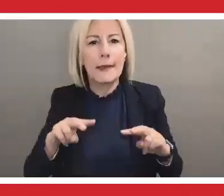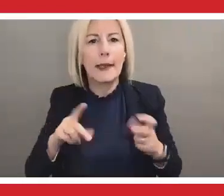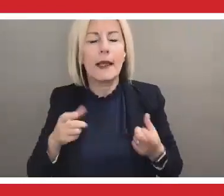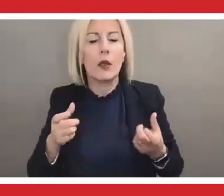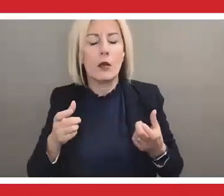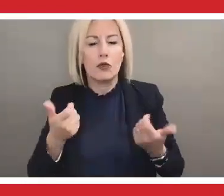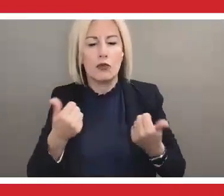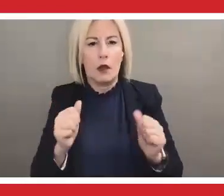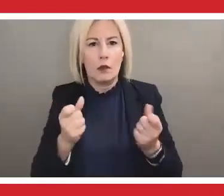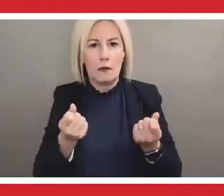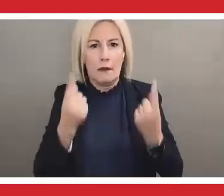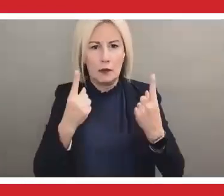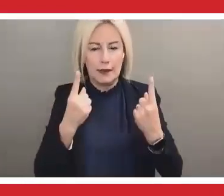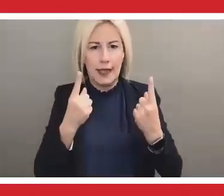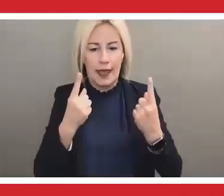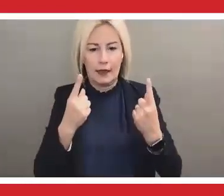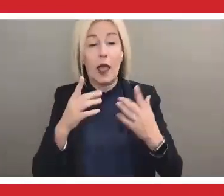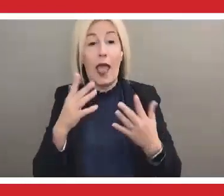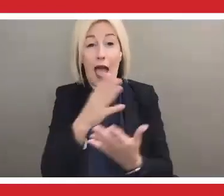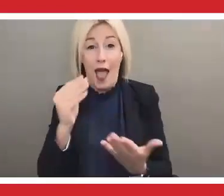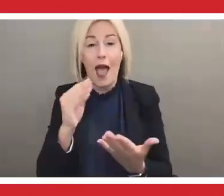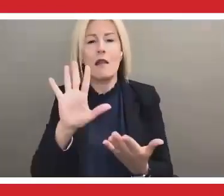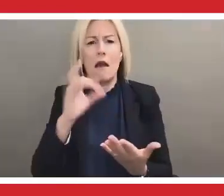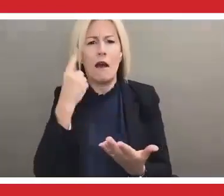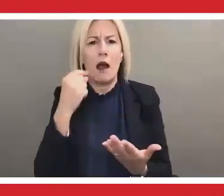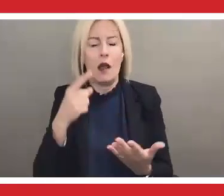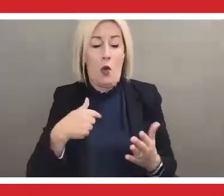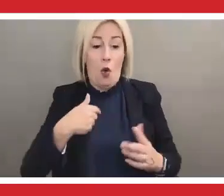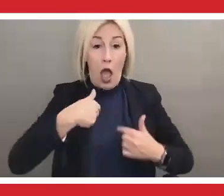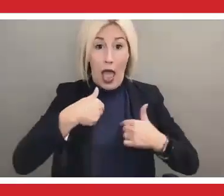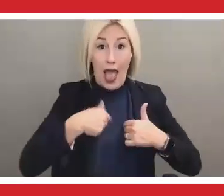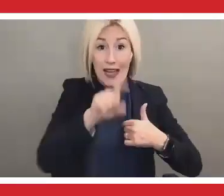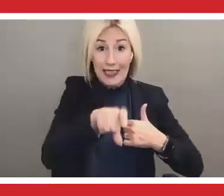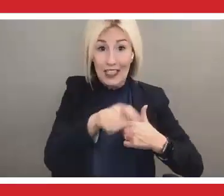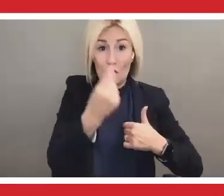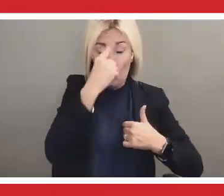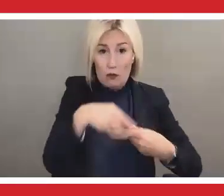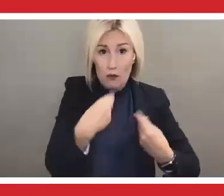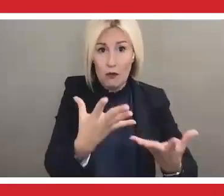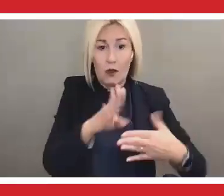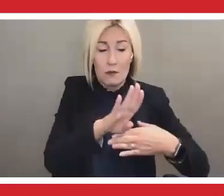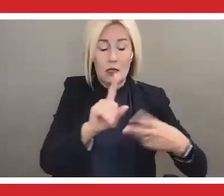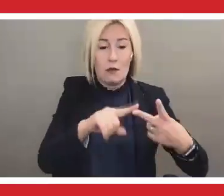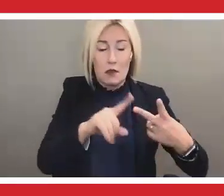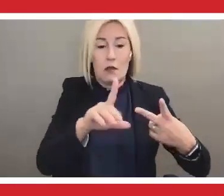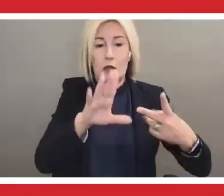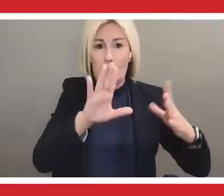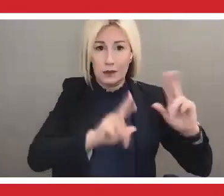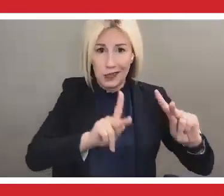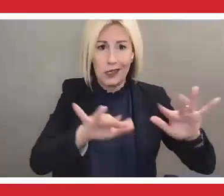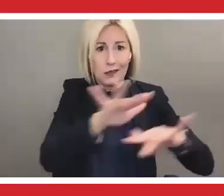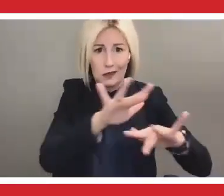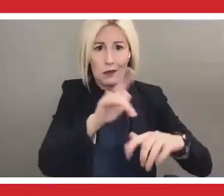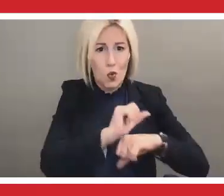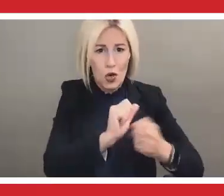that line between what they need to do for their citizens or businesses that they work with and how they can construct those